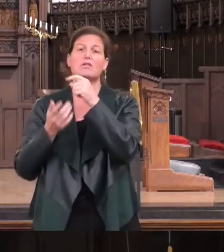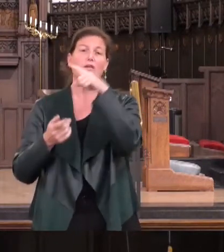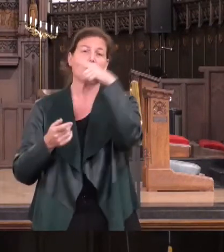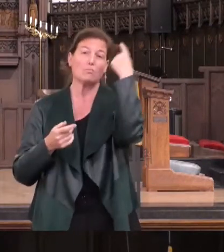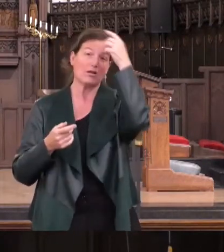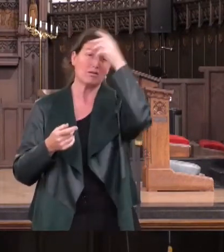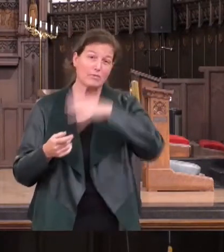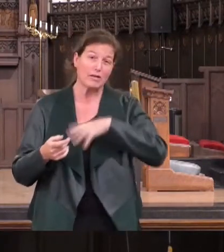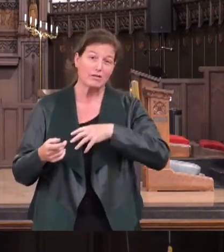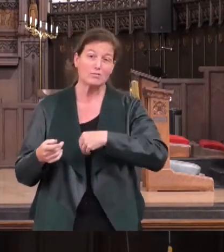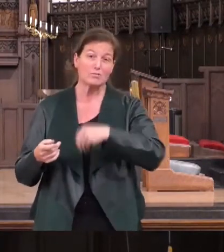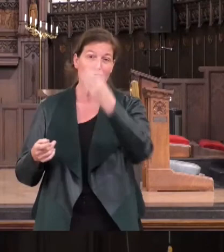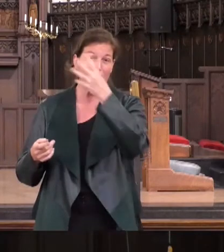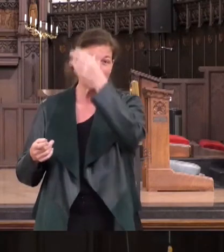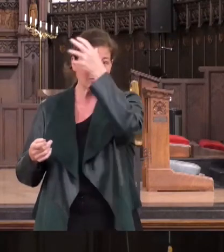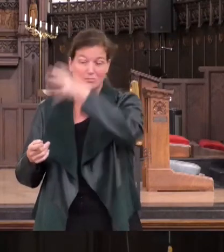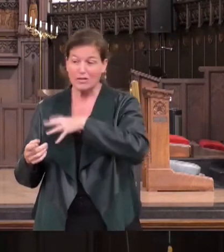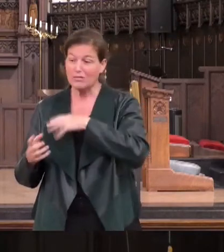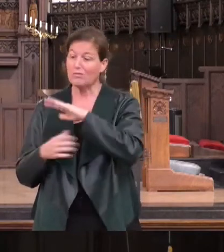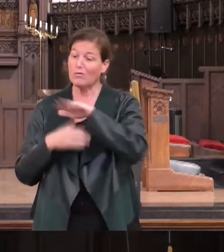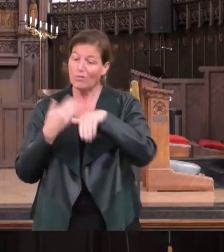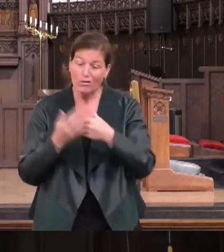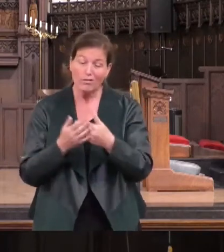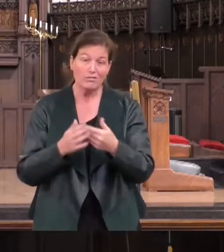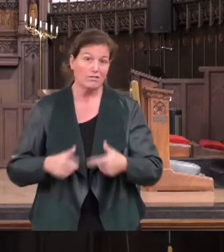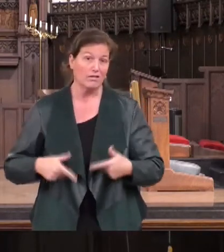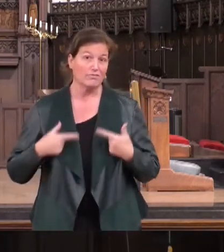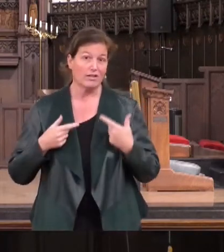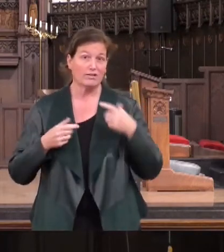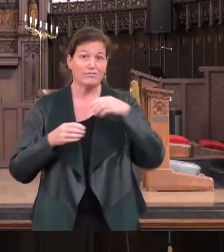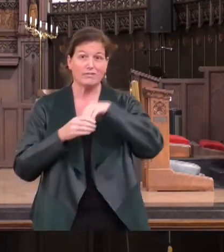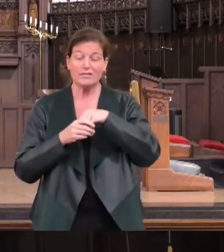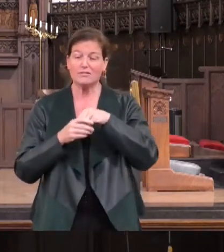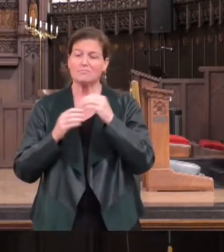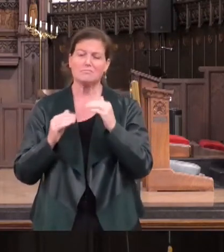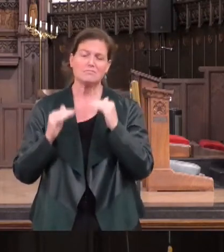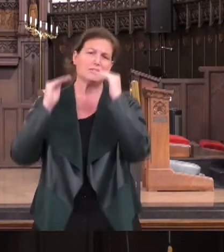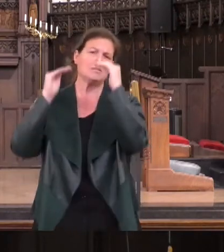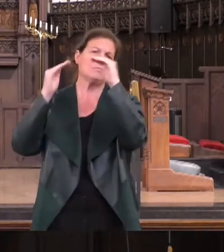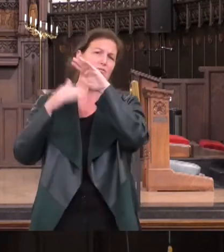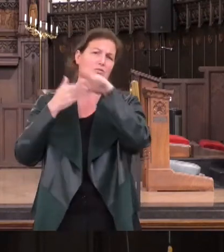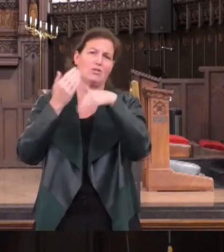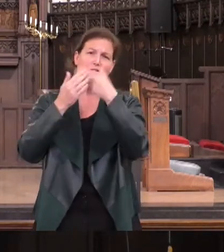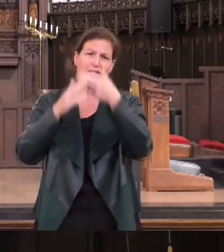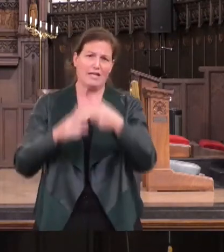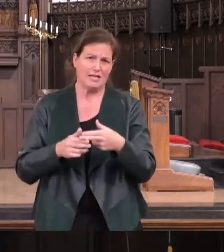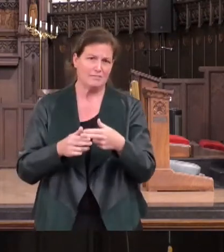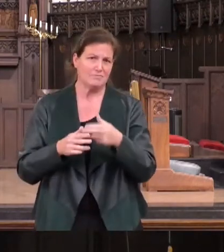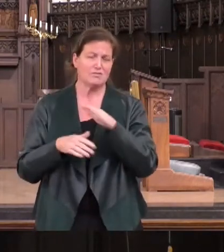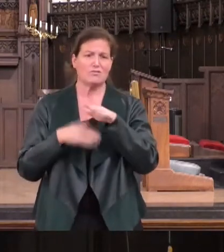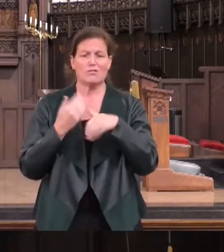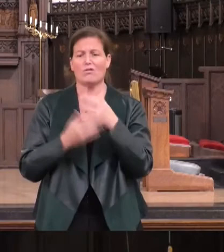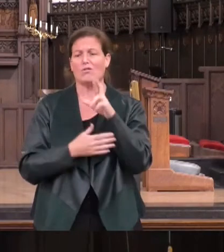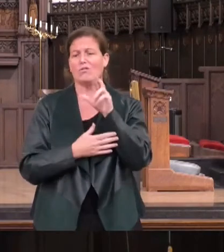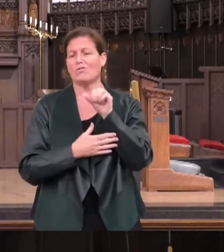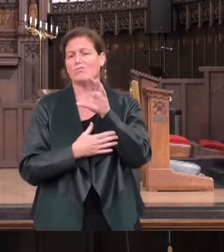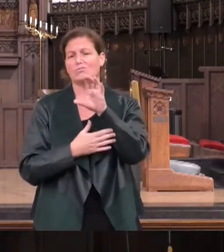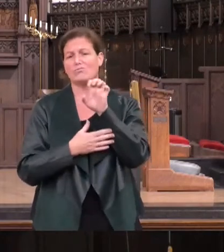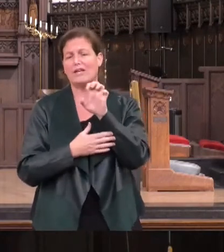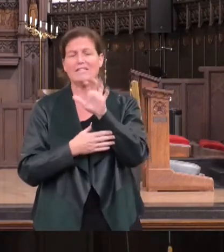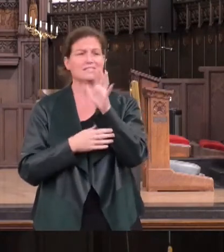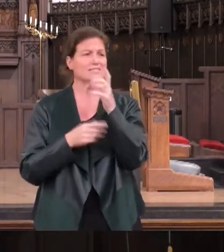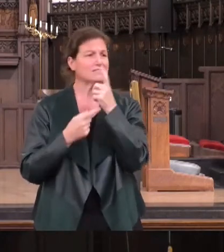the white men, with all of life, in him whose name is above all names, that all races and nations will